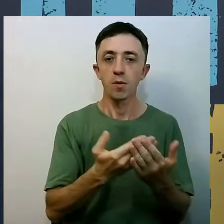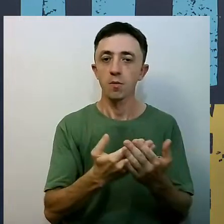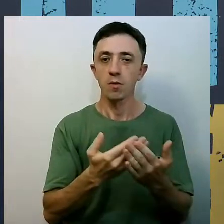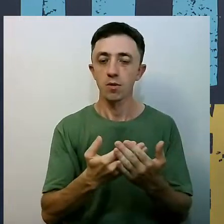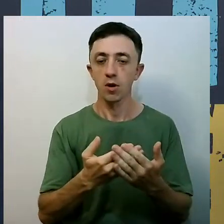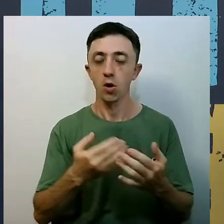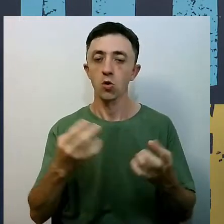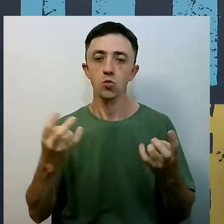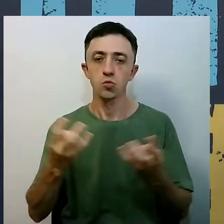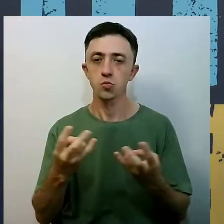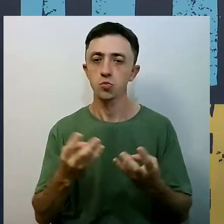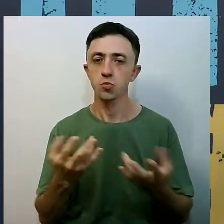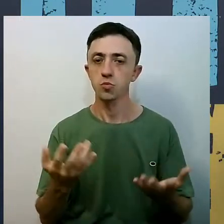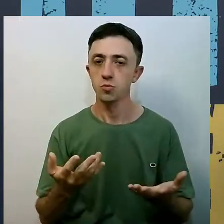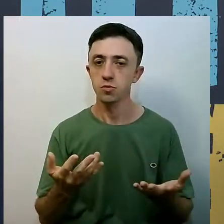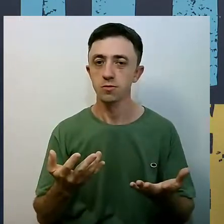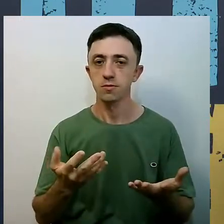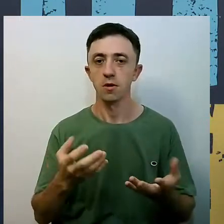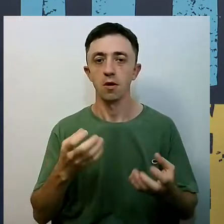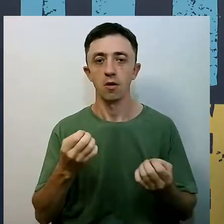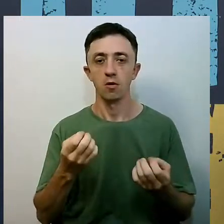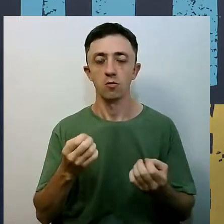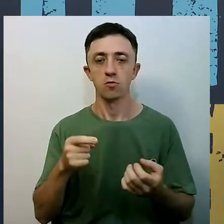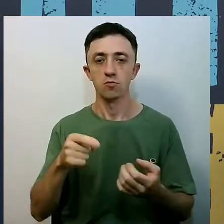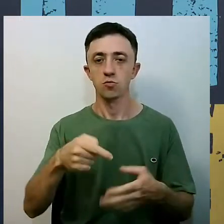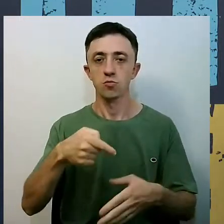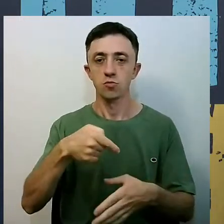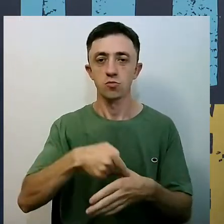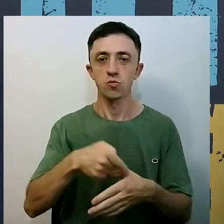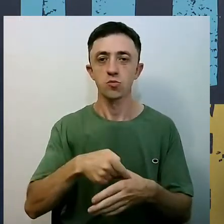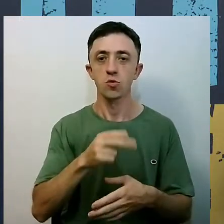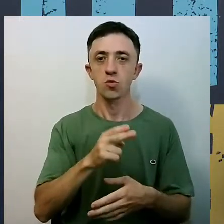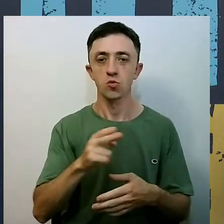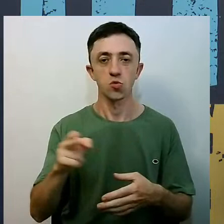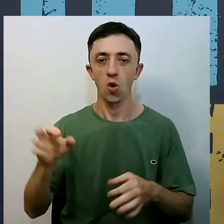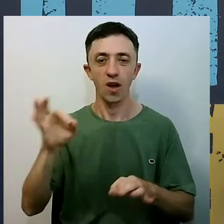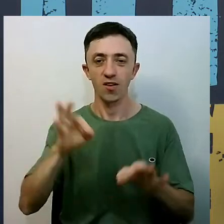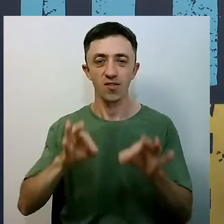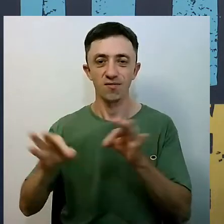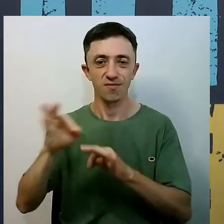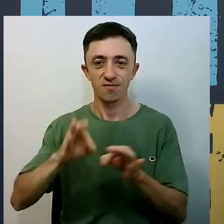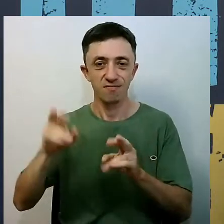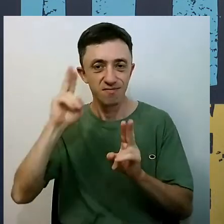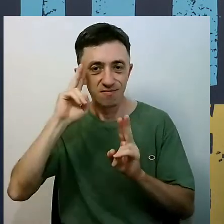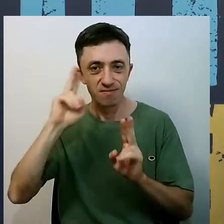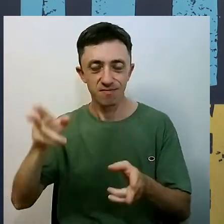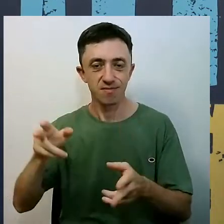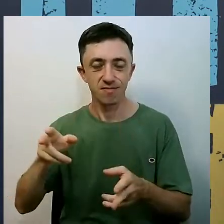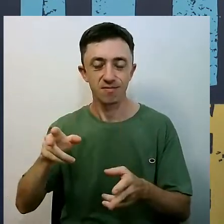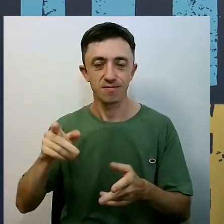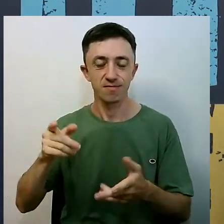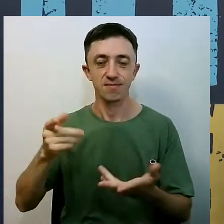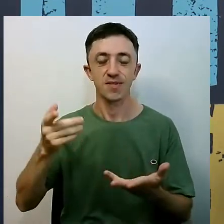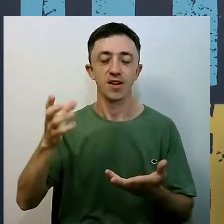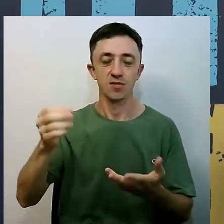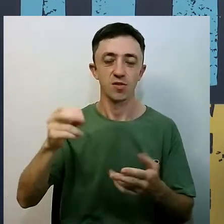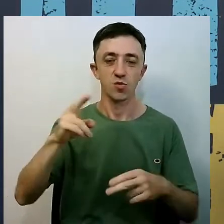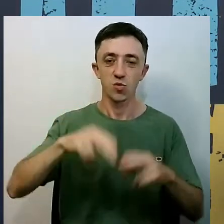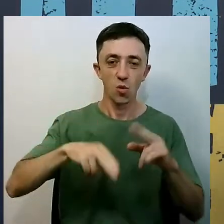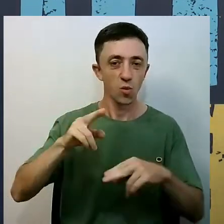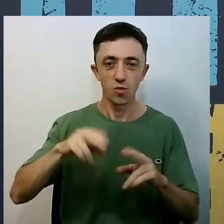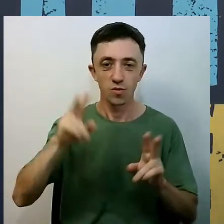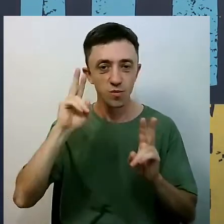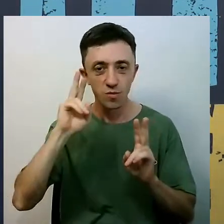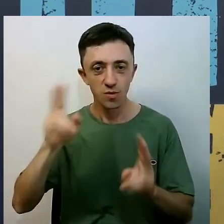the spatial development documentation, and how it will affect lives